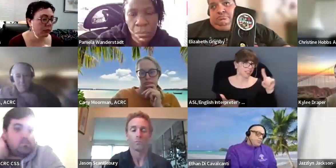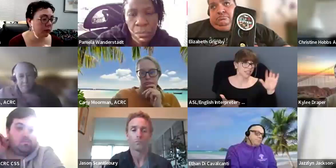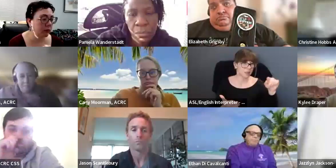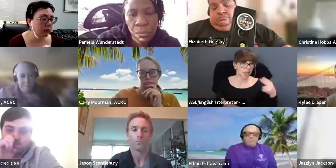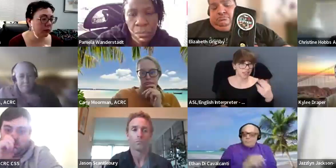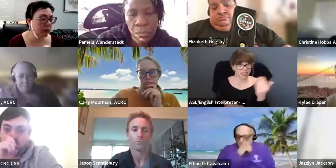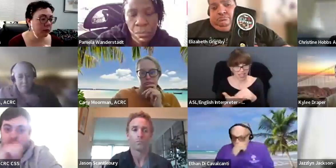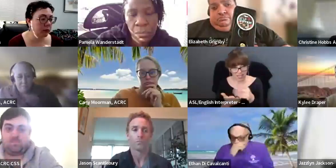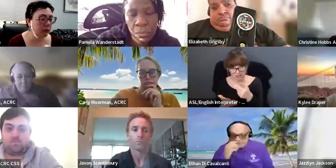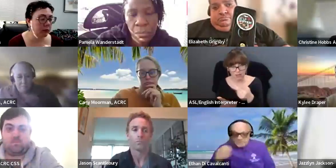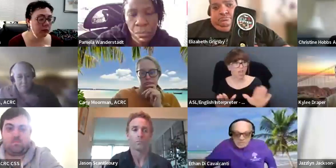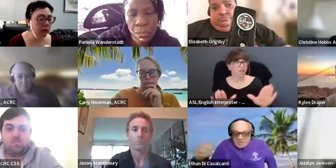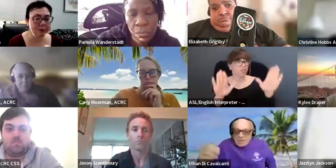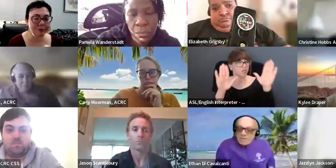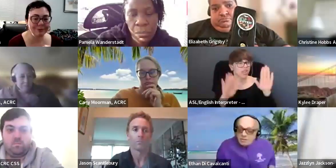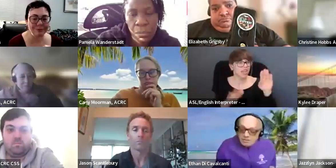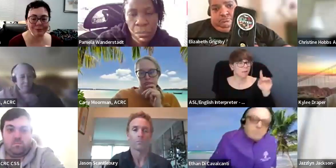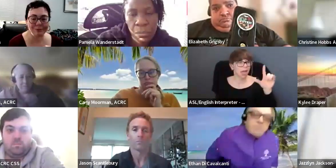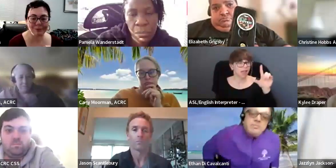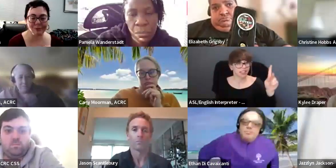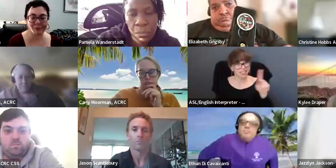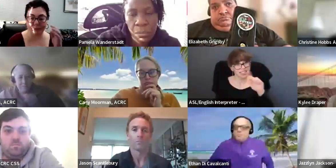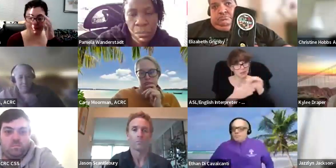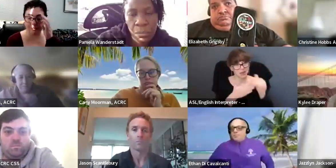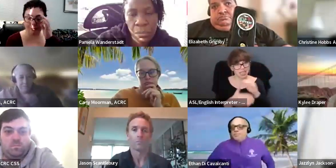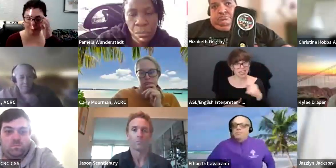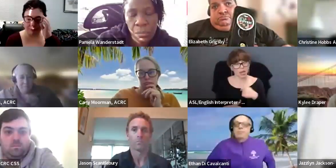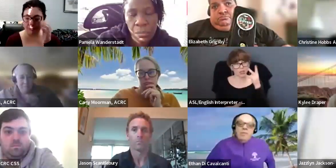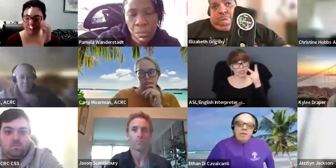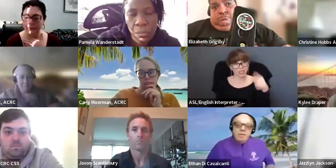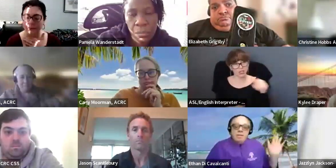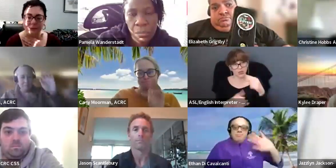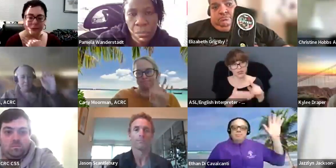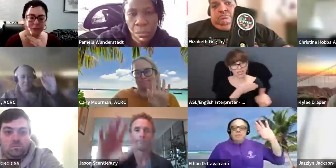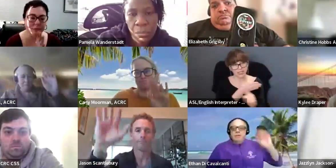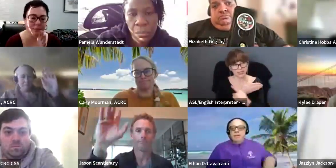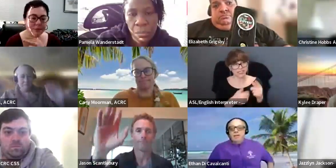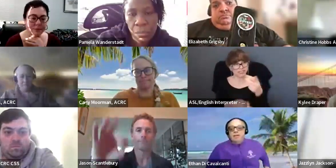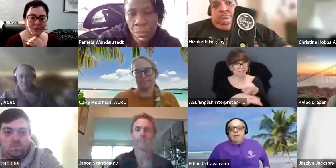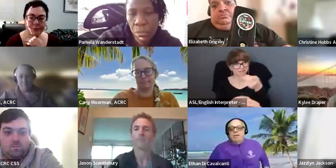Martin Luther King weekend, and we'll see folks next week. Take good care.